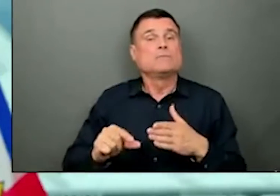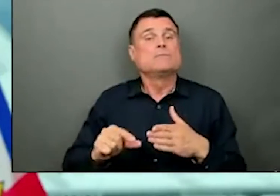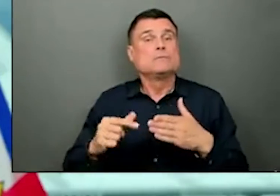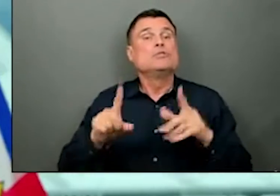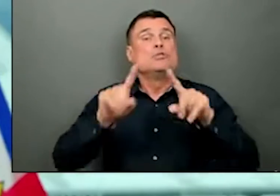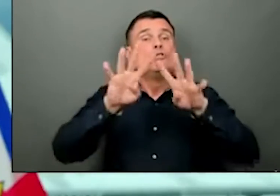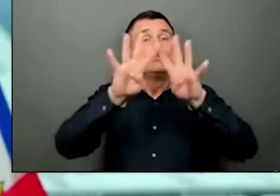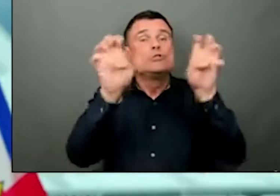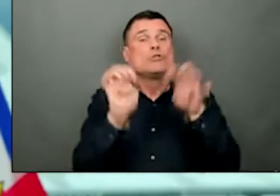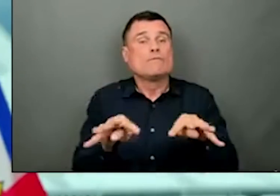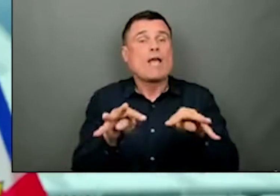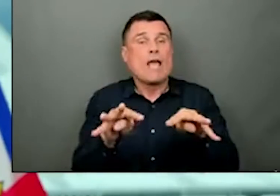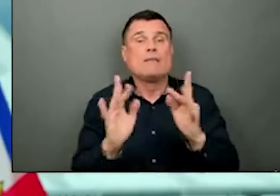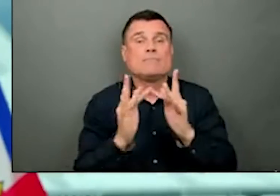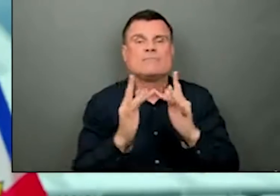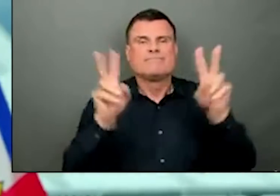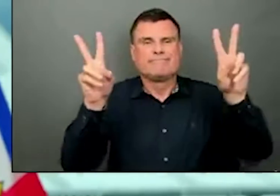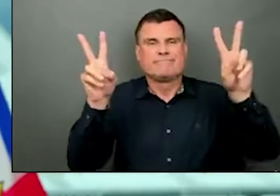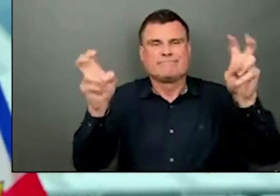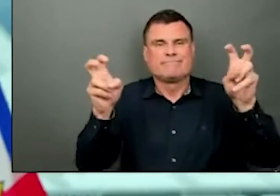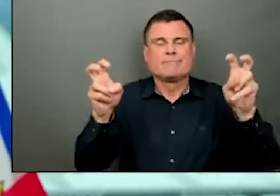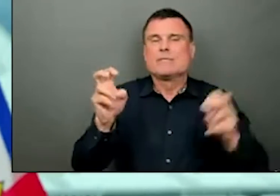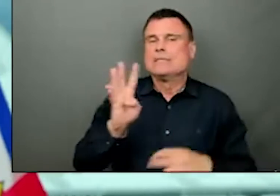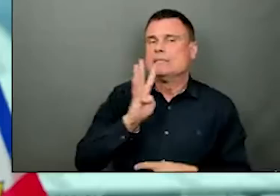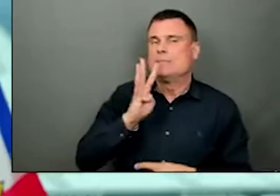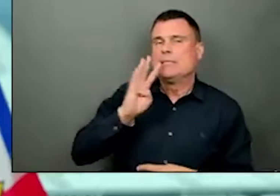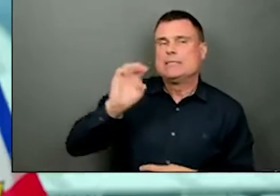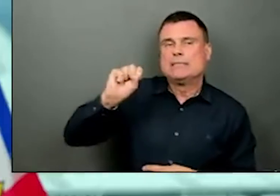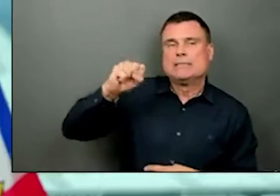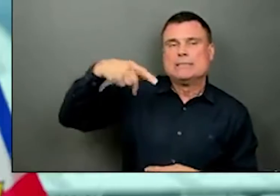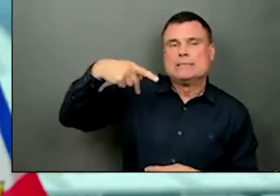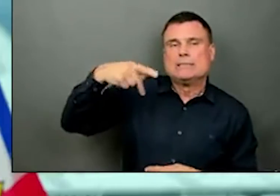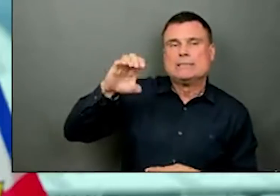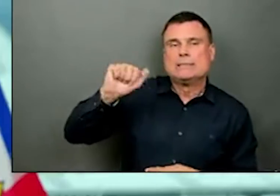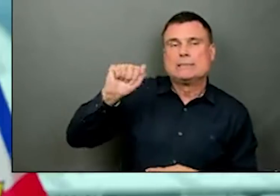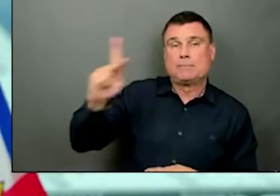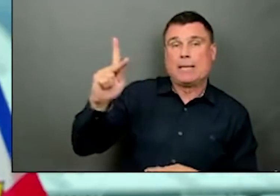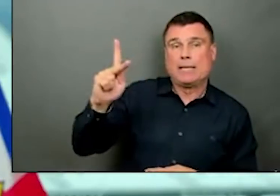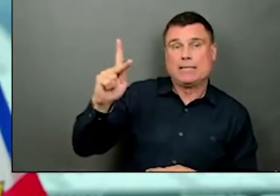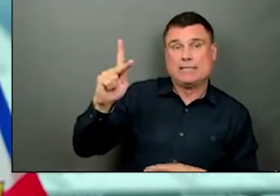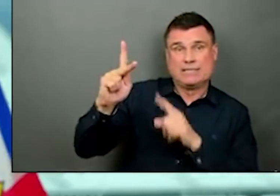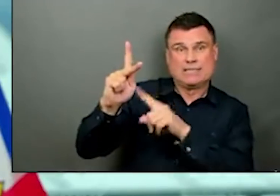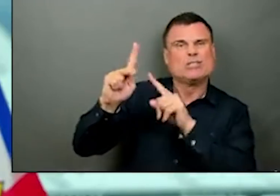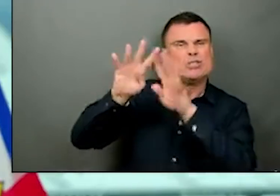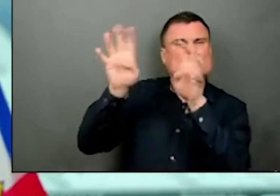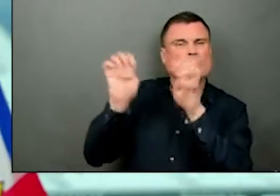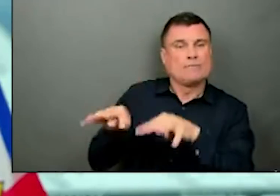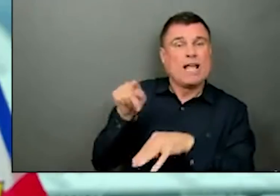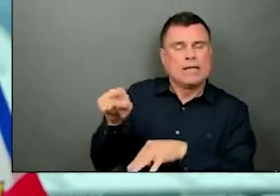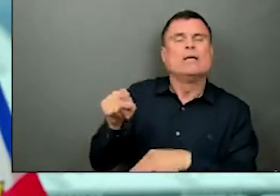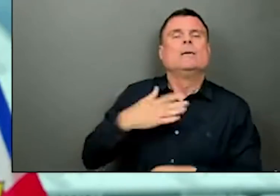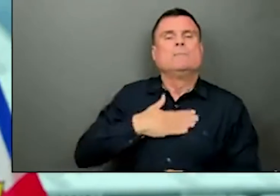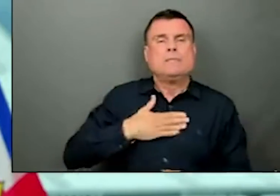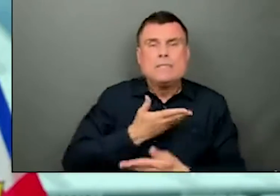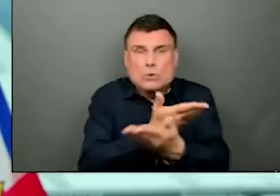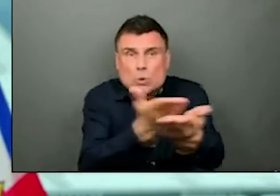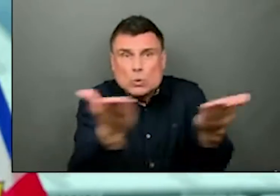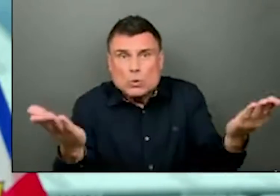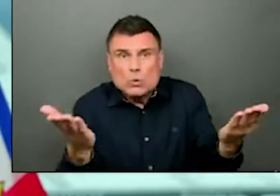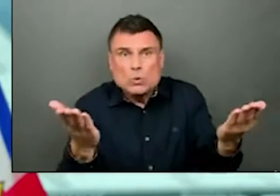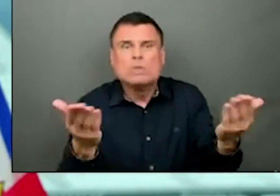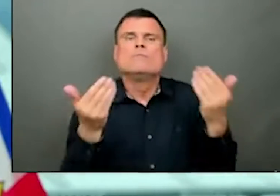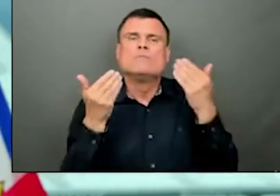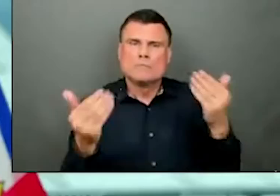this survey. If you haven't done so, though, please take a few minutes to do that this week. In particular, if you live